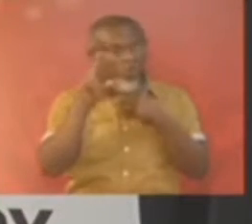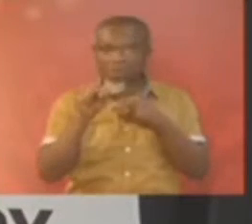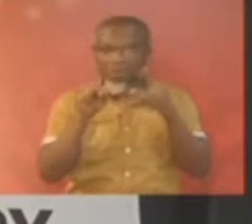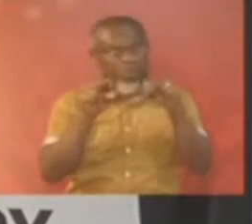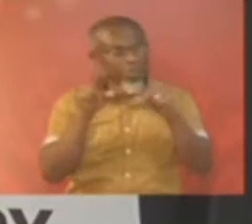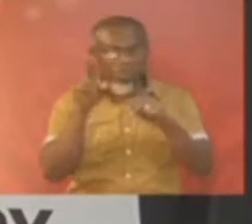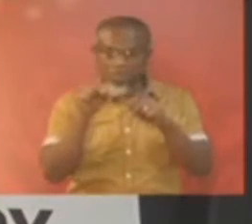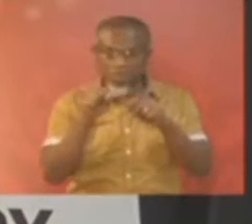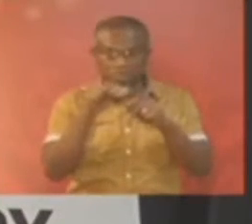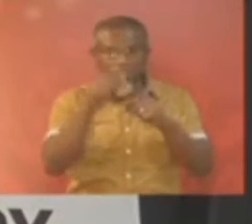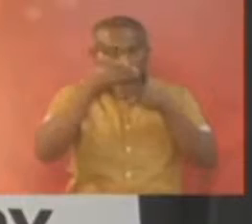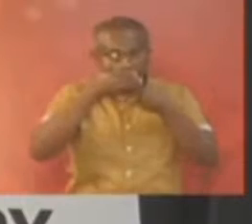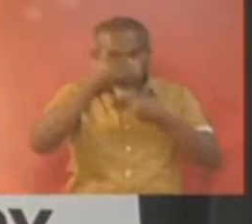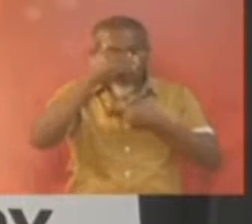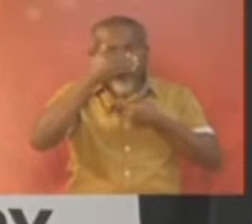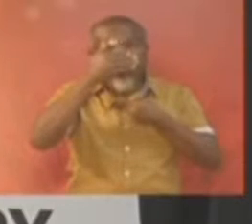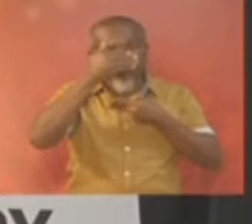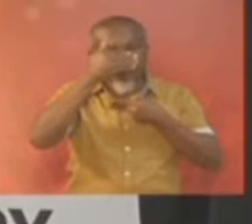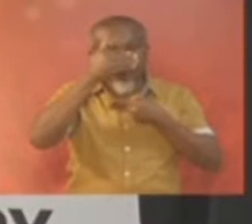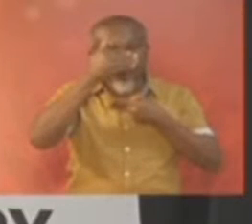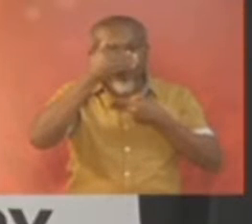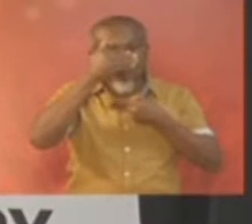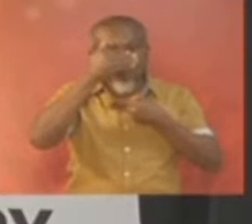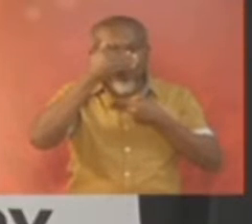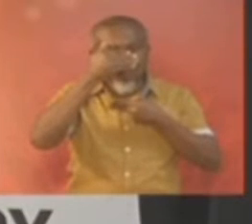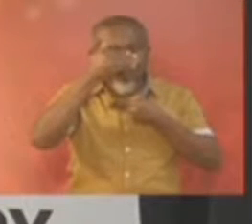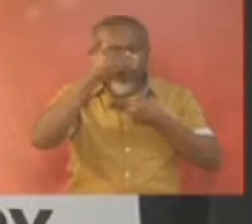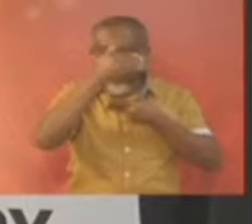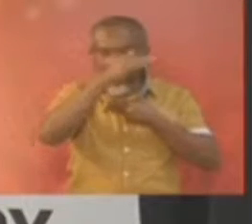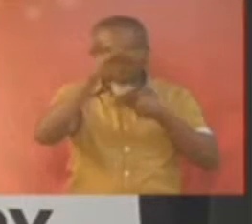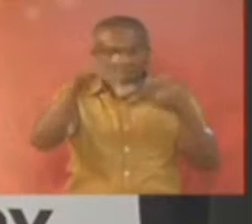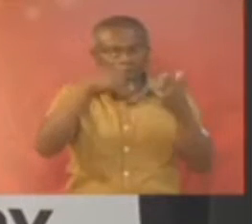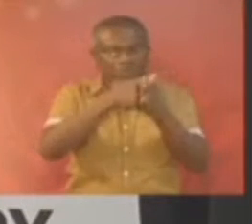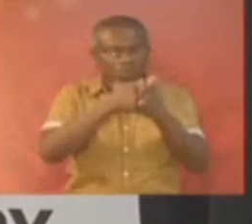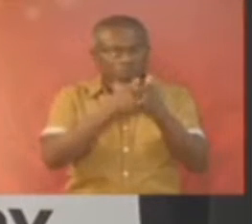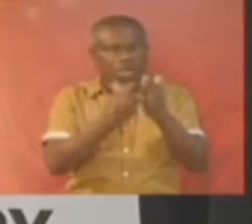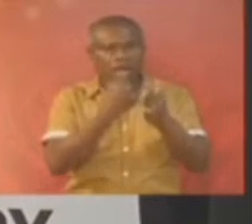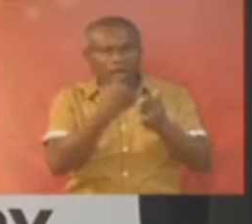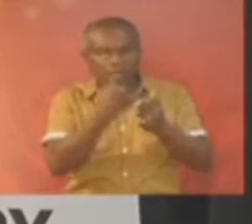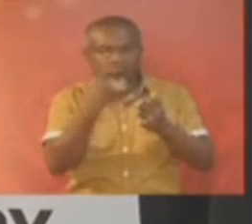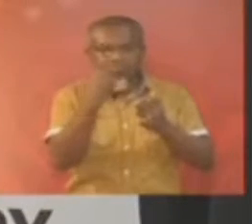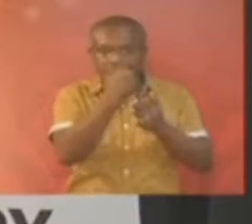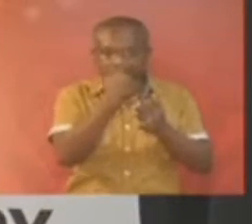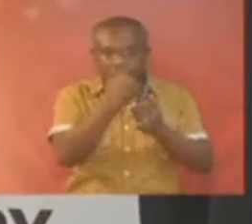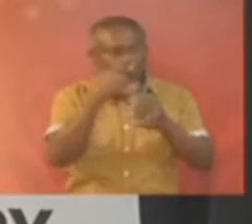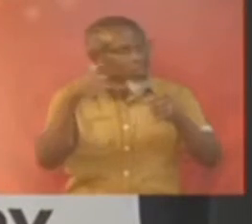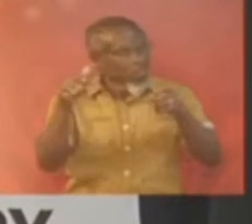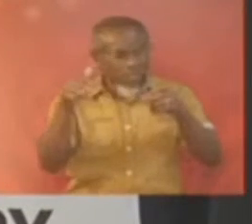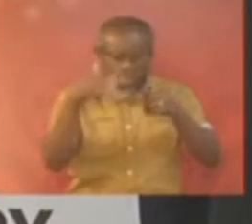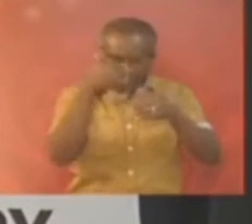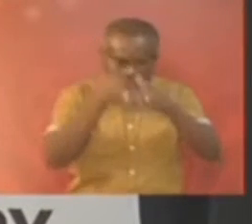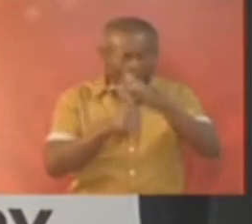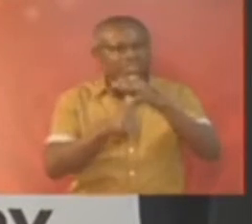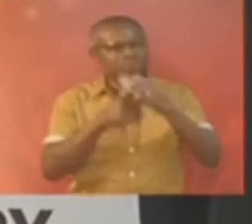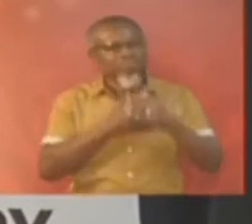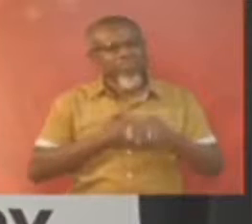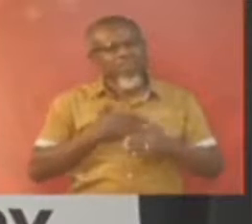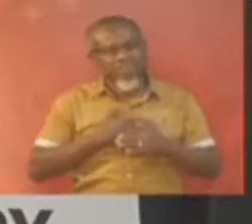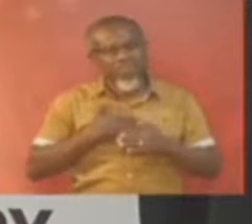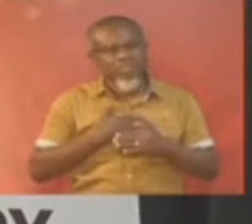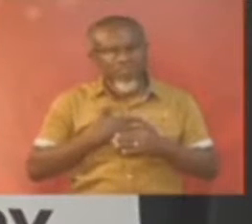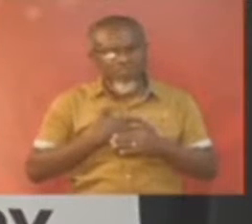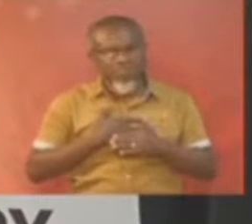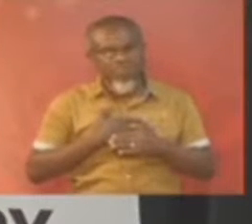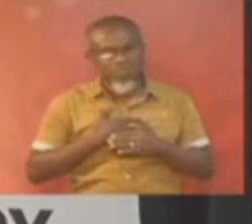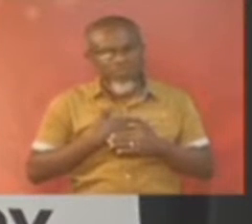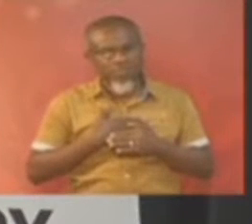to have that covered as well when we're wearing the mask. Cover all the holes in your face, because we want to reduce the spewing of